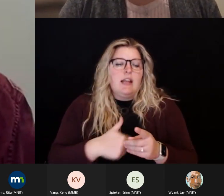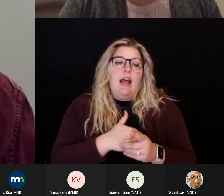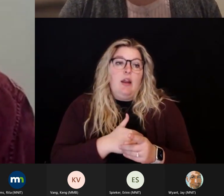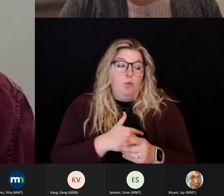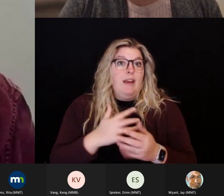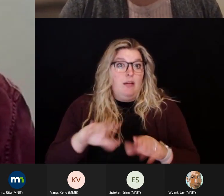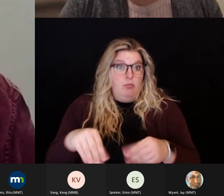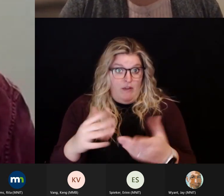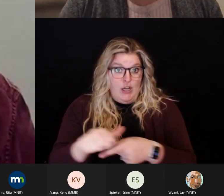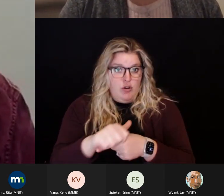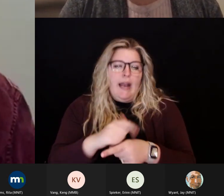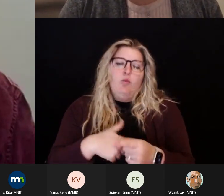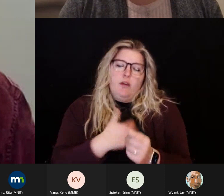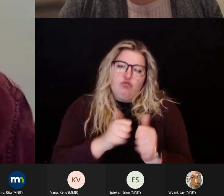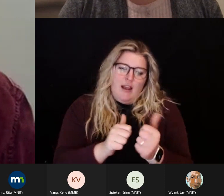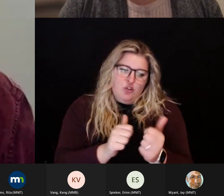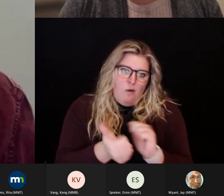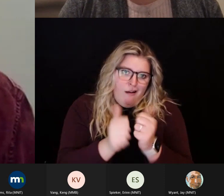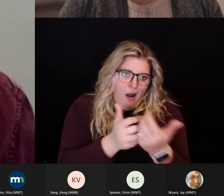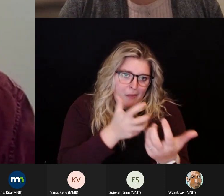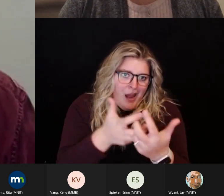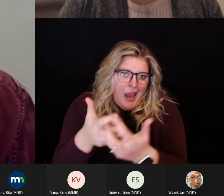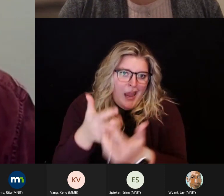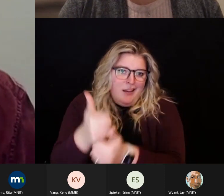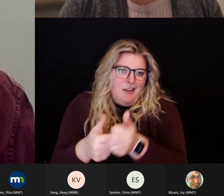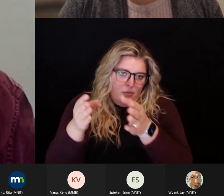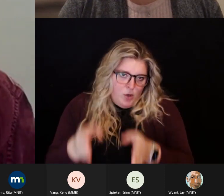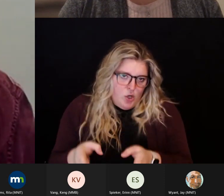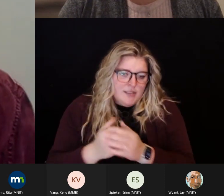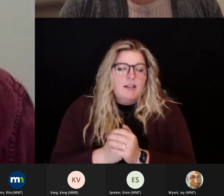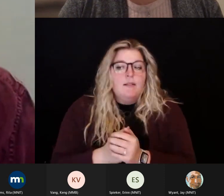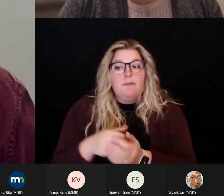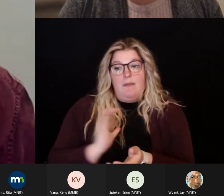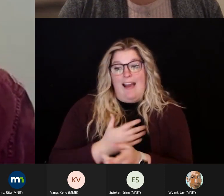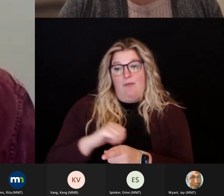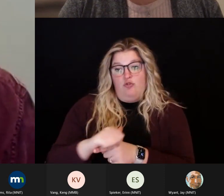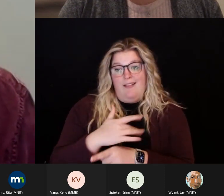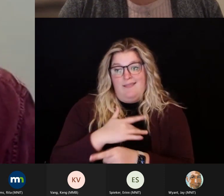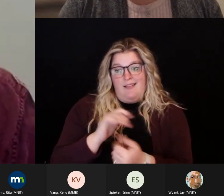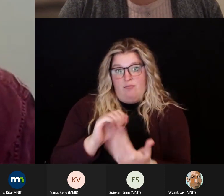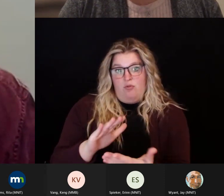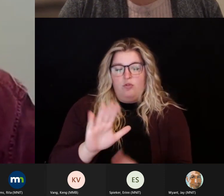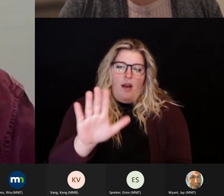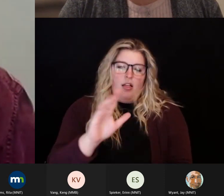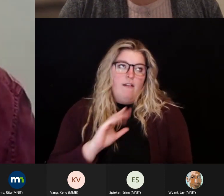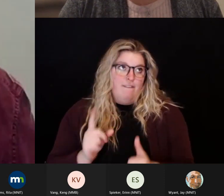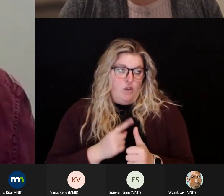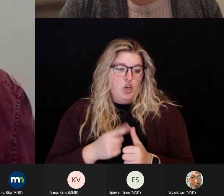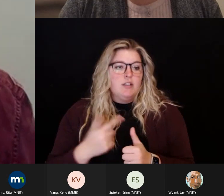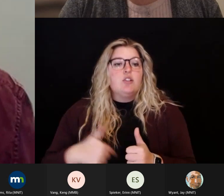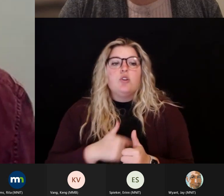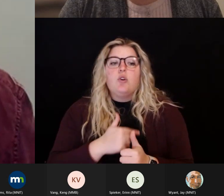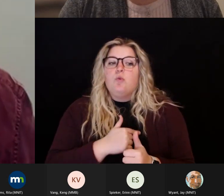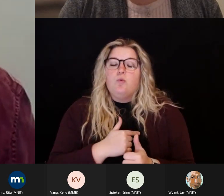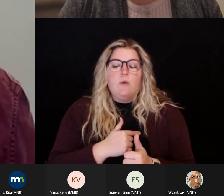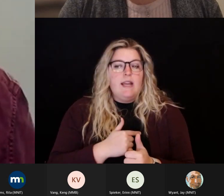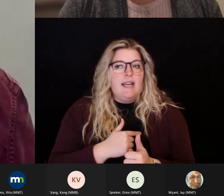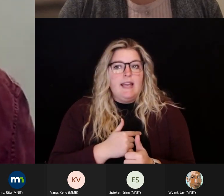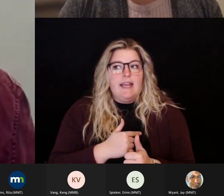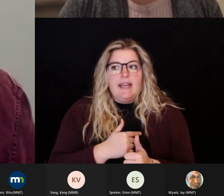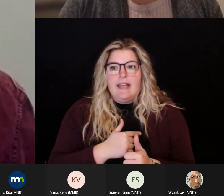we do. What we try to do in our training is, number one, we cast a wide net. So